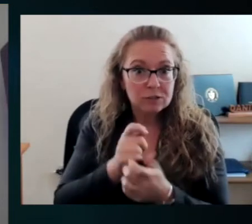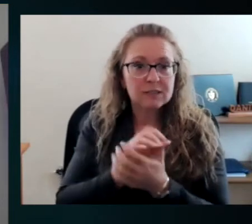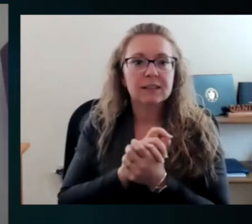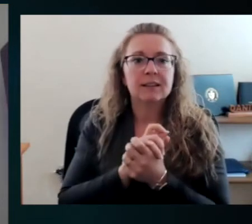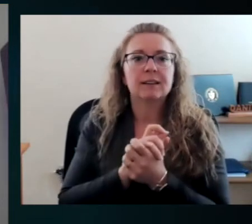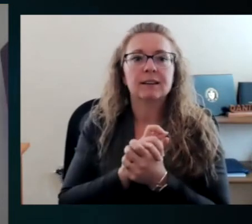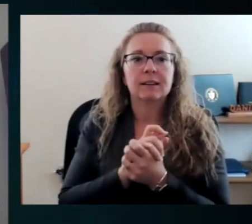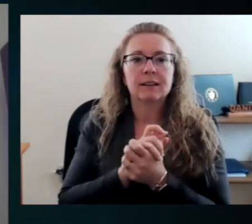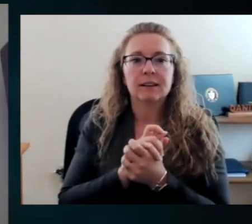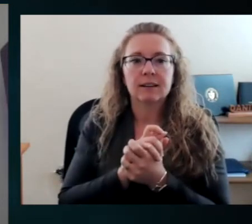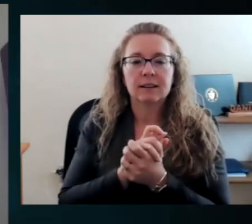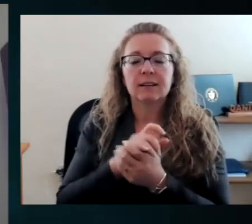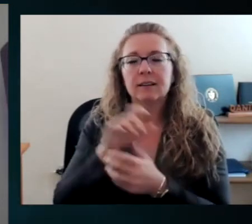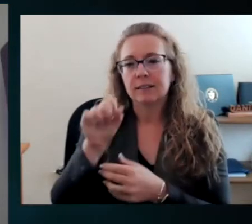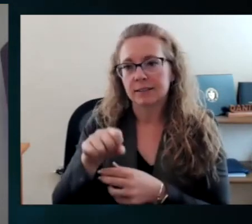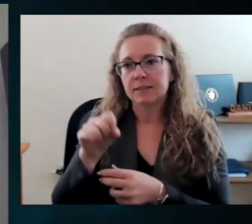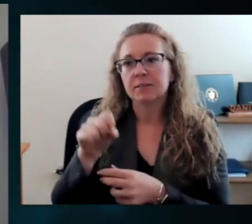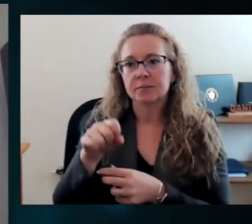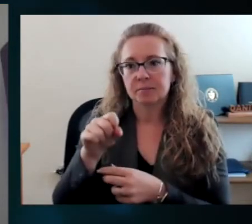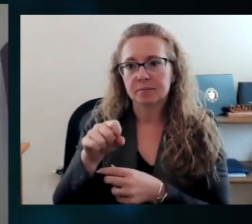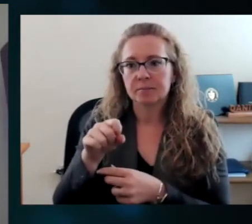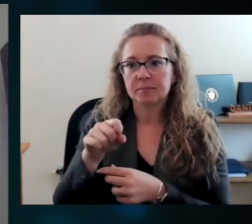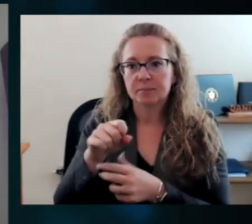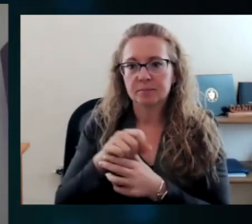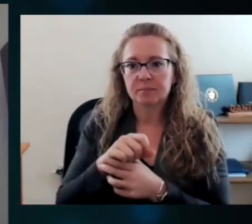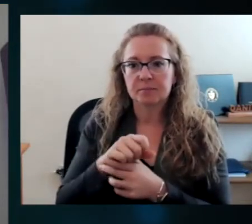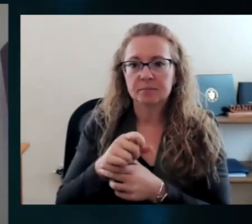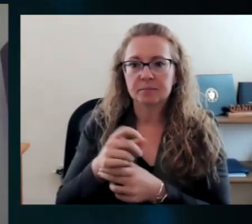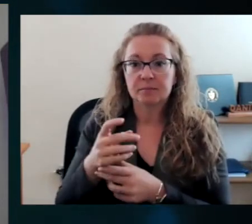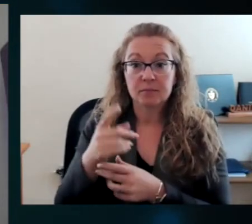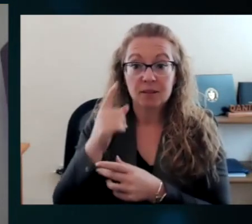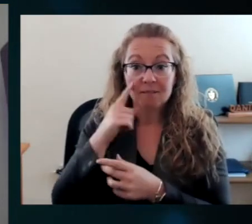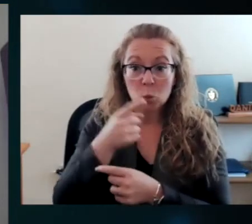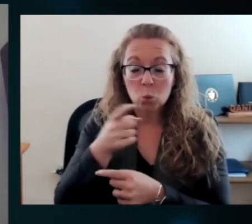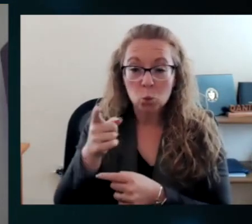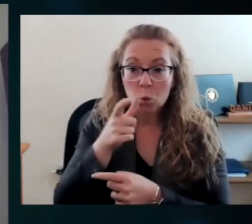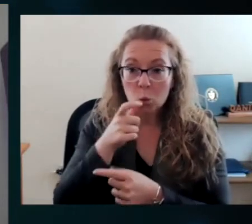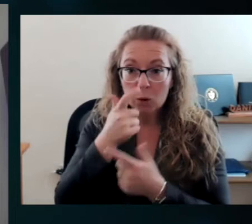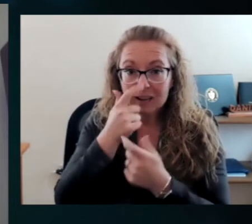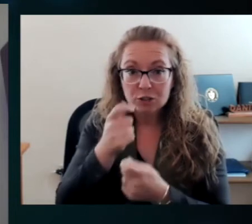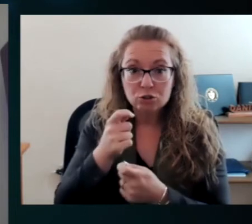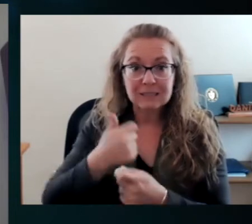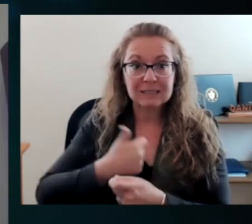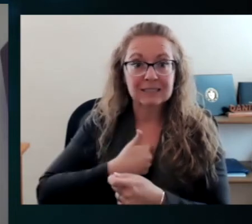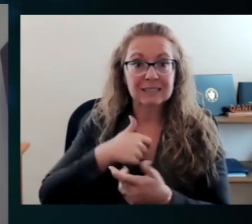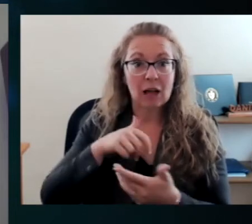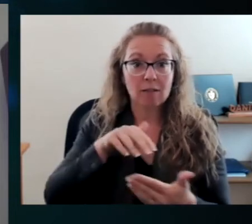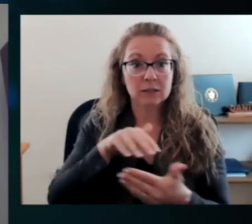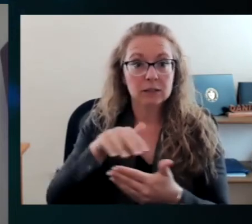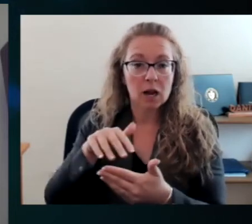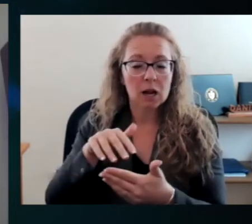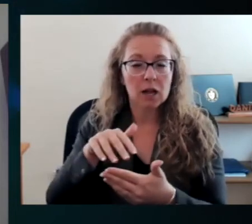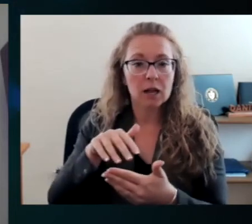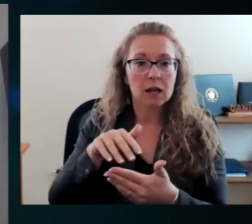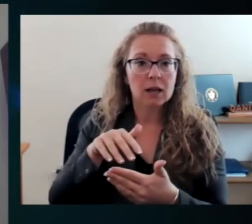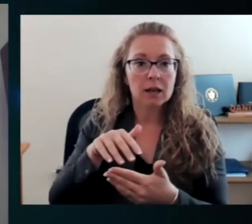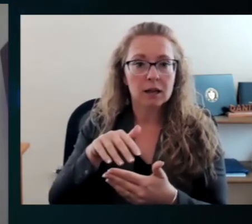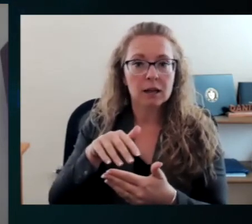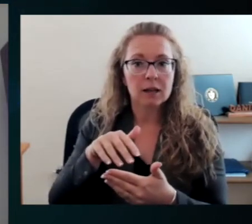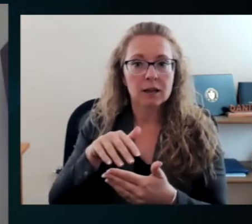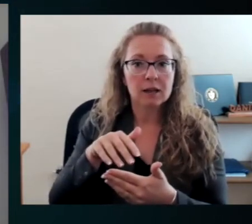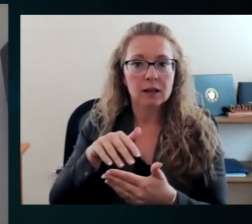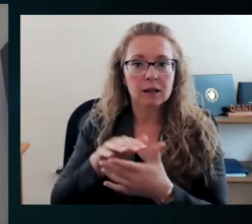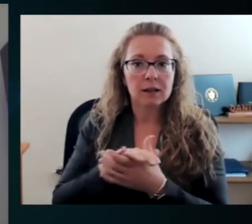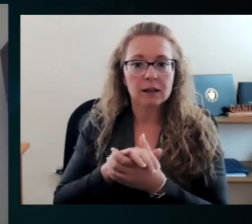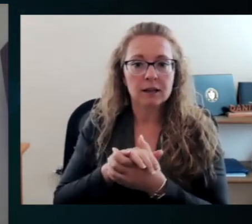Yeah, as Kata says, for people interested in self-study. Some people present here some people present here have also created